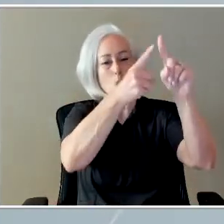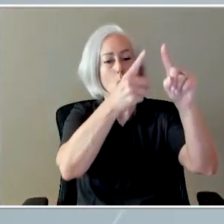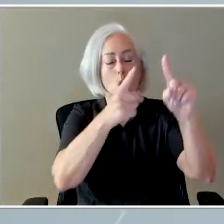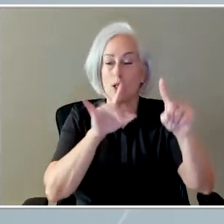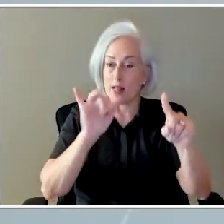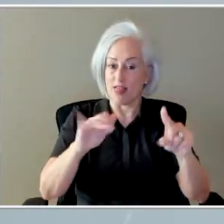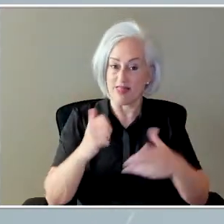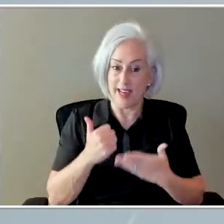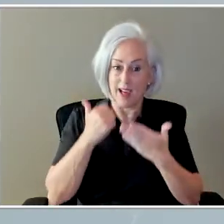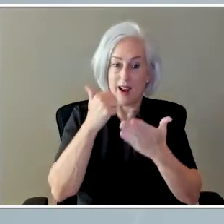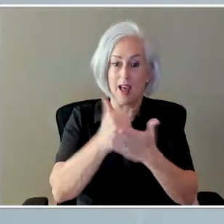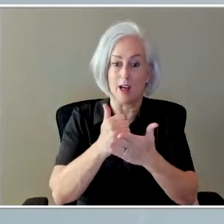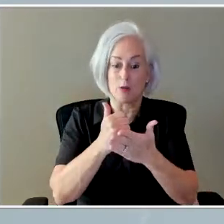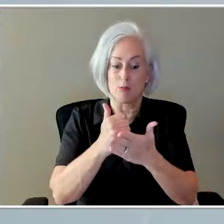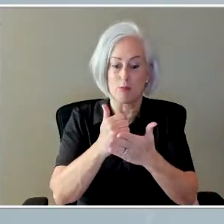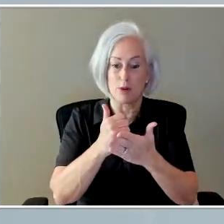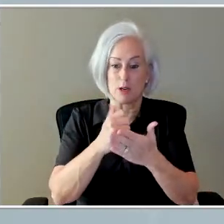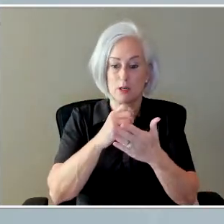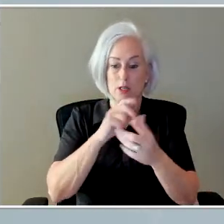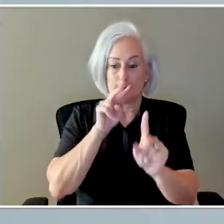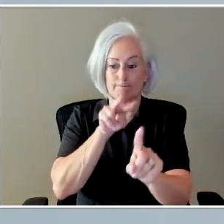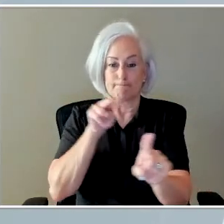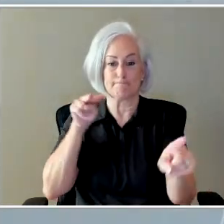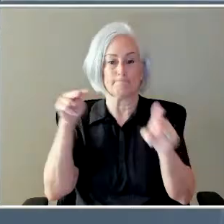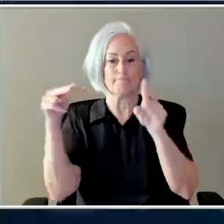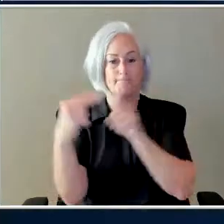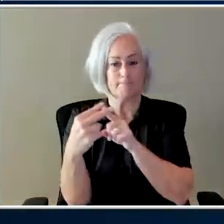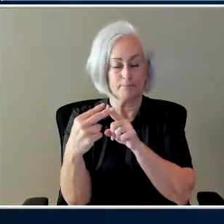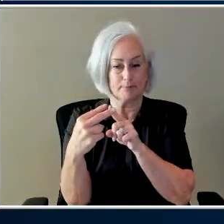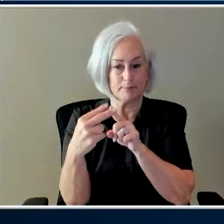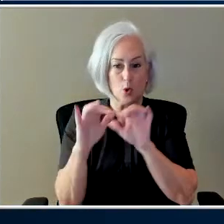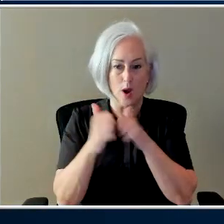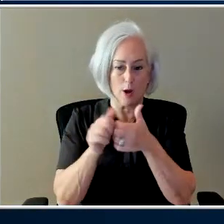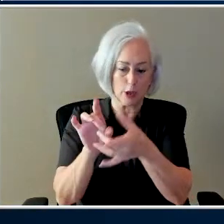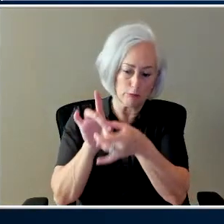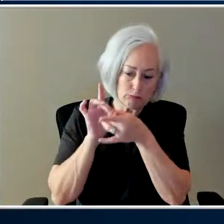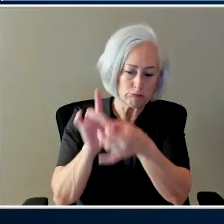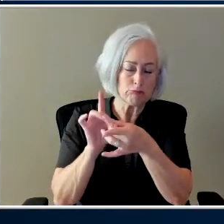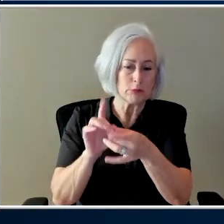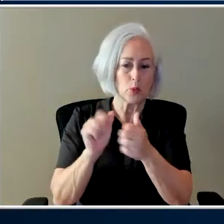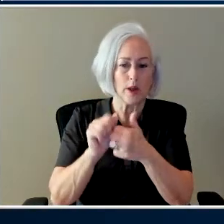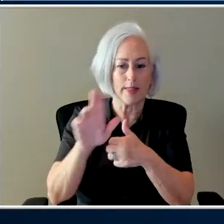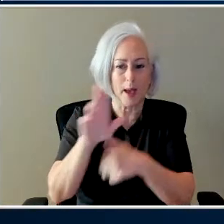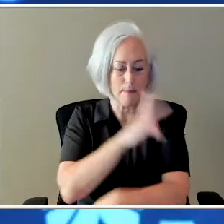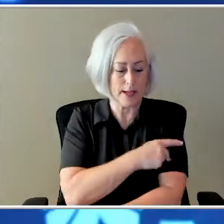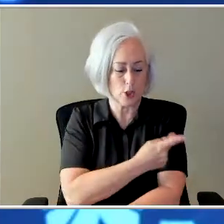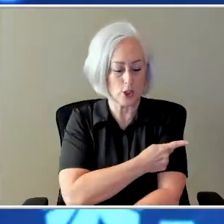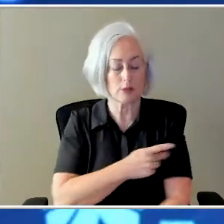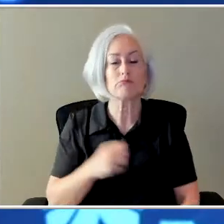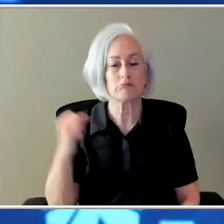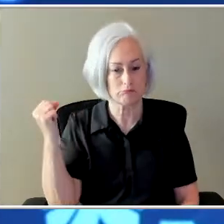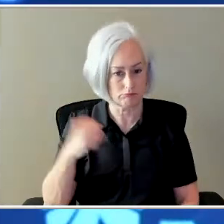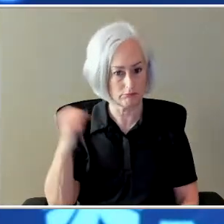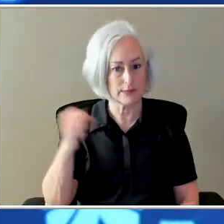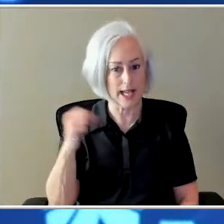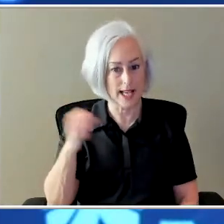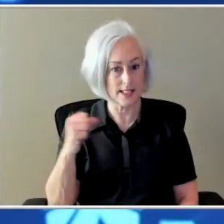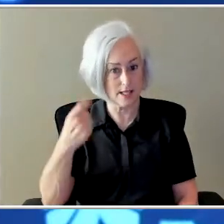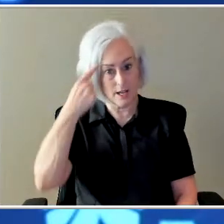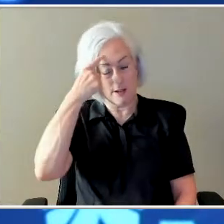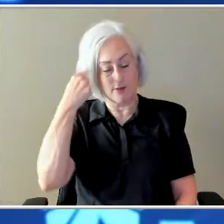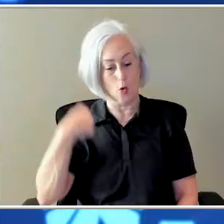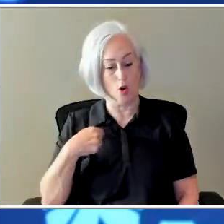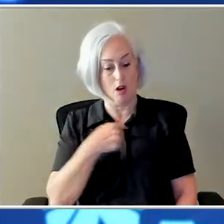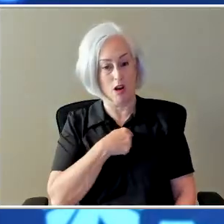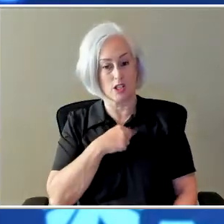the way you relate to your patients? Yes, I think that it does. I think it, in a way, for us nurses makes it